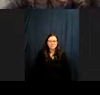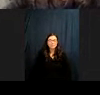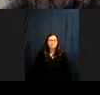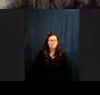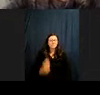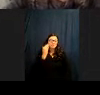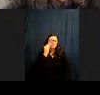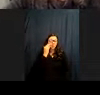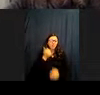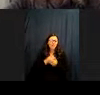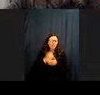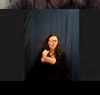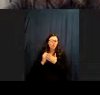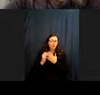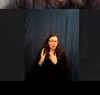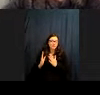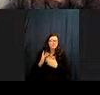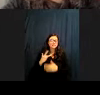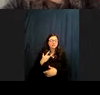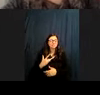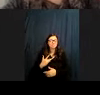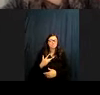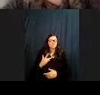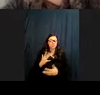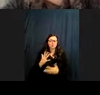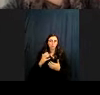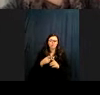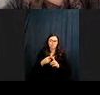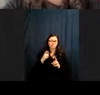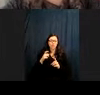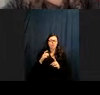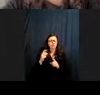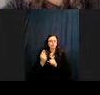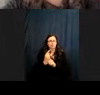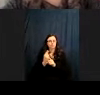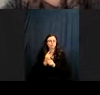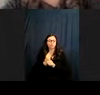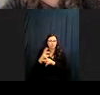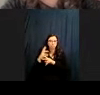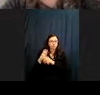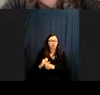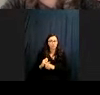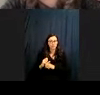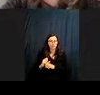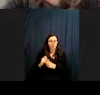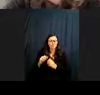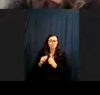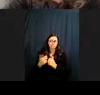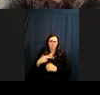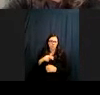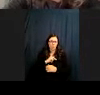Every artist likes to come from convention and tradition and then put their own spin on it.